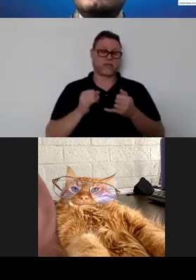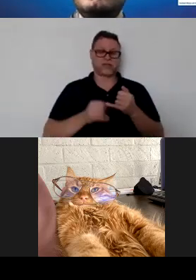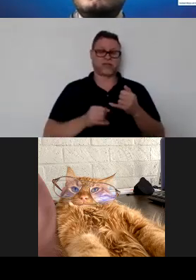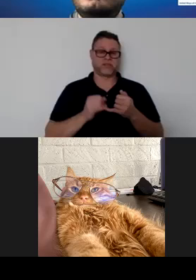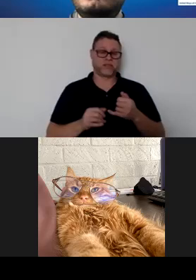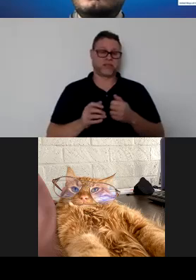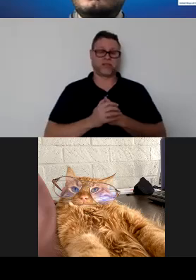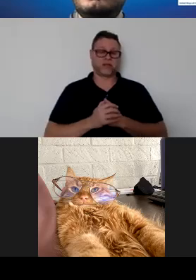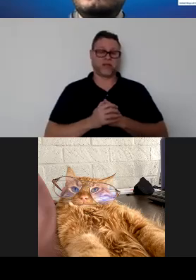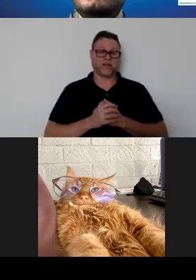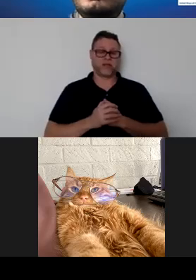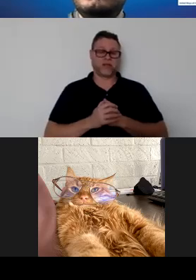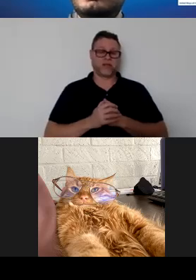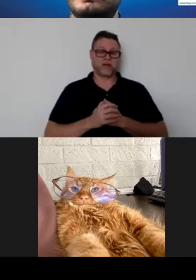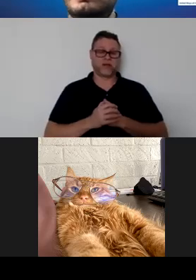I